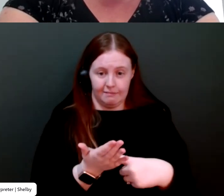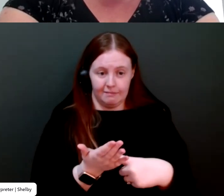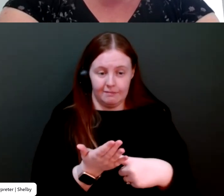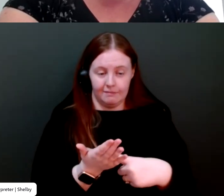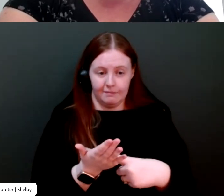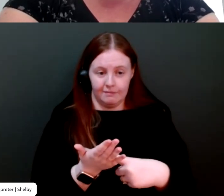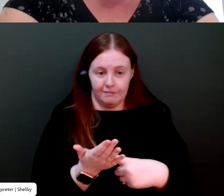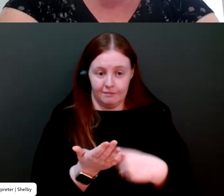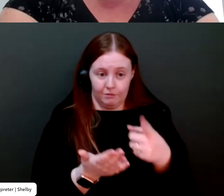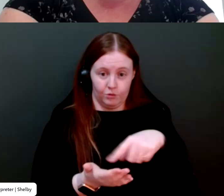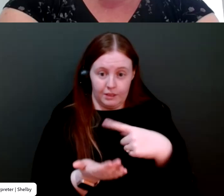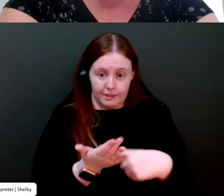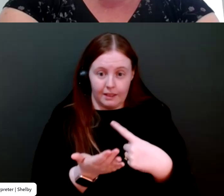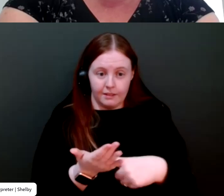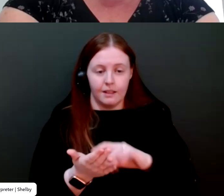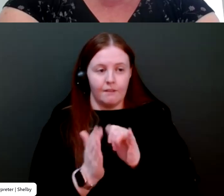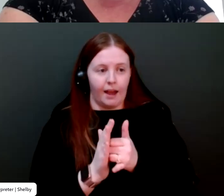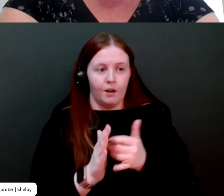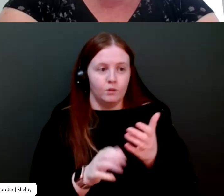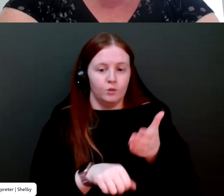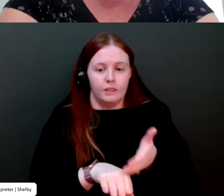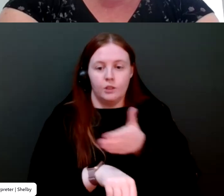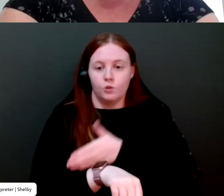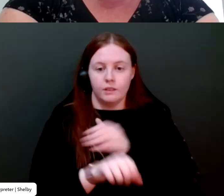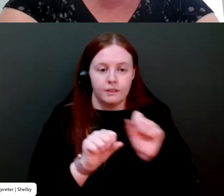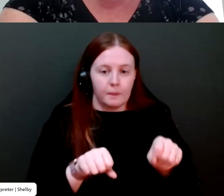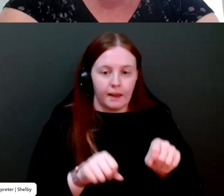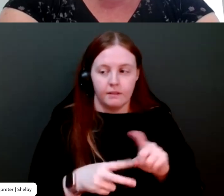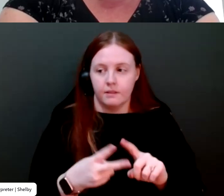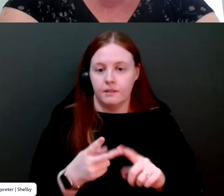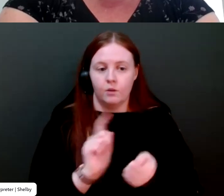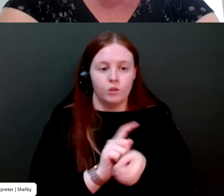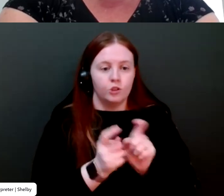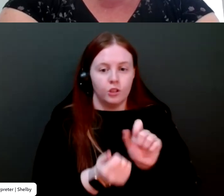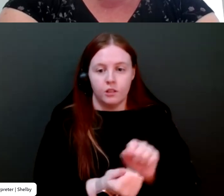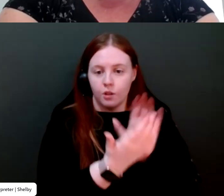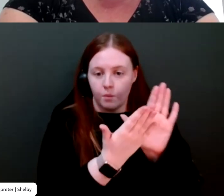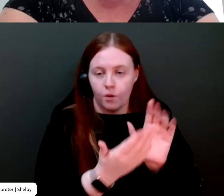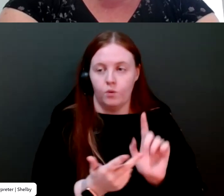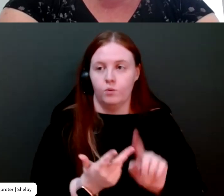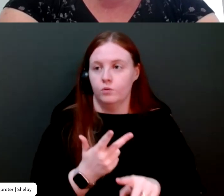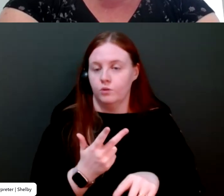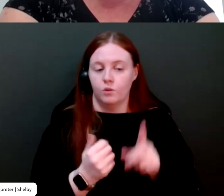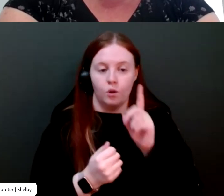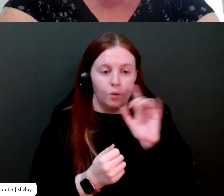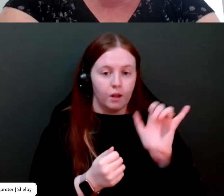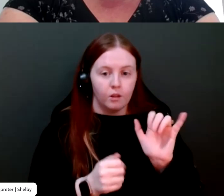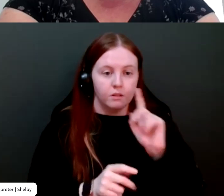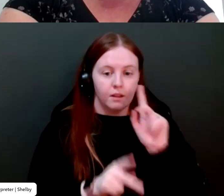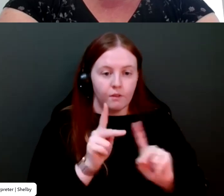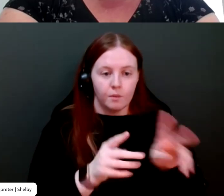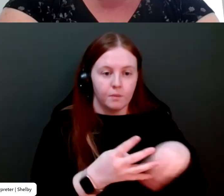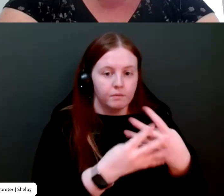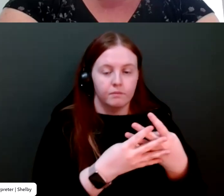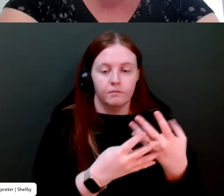how to either increase capacity or change approaches, or what we're going to do with these cases that